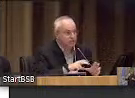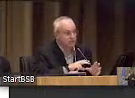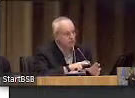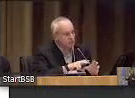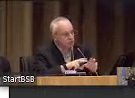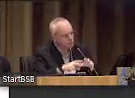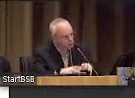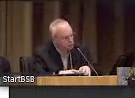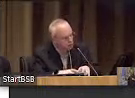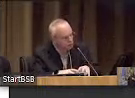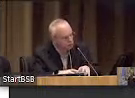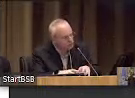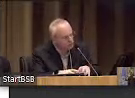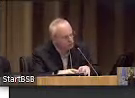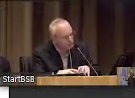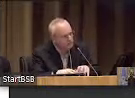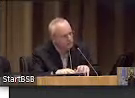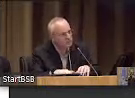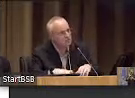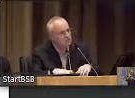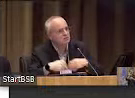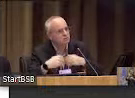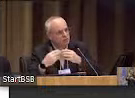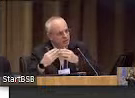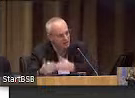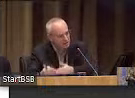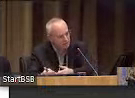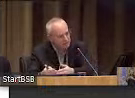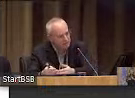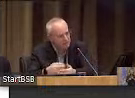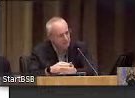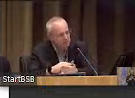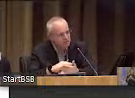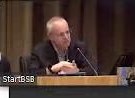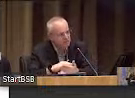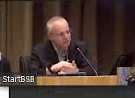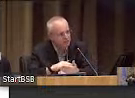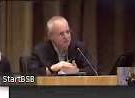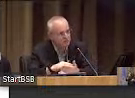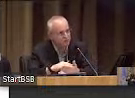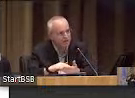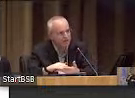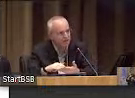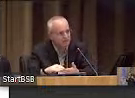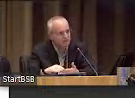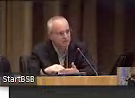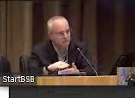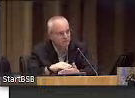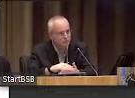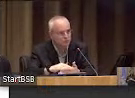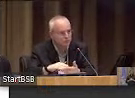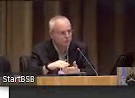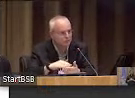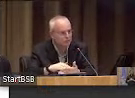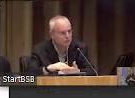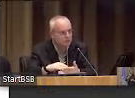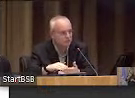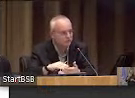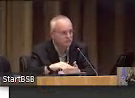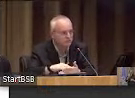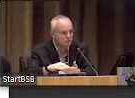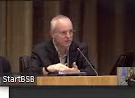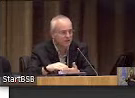neural language, so we can build a group of categories that say this patient has this kind